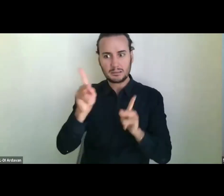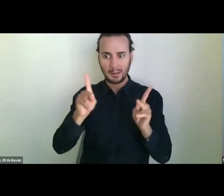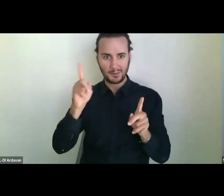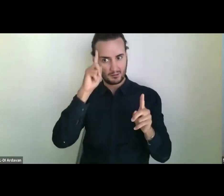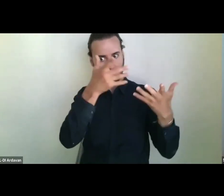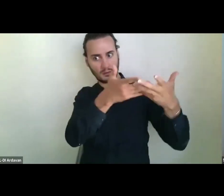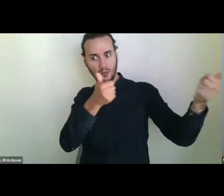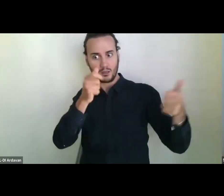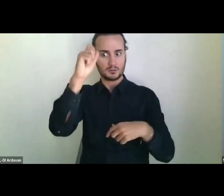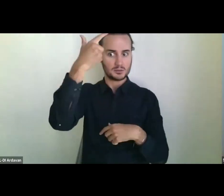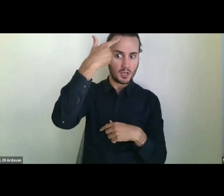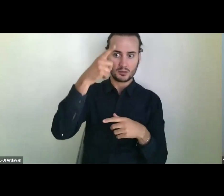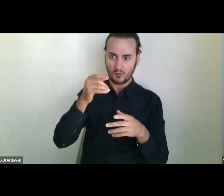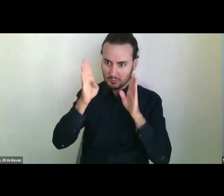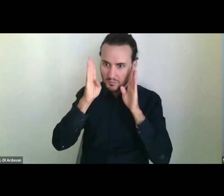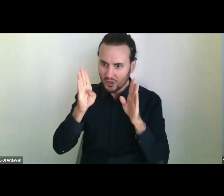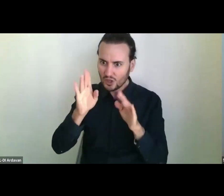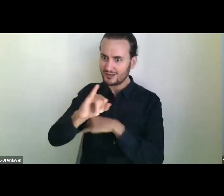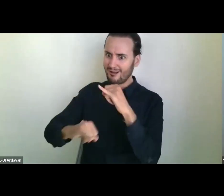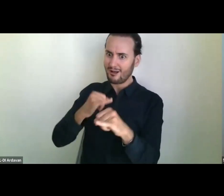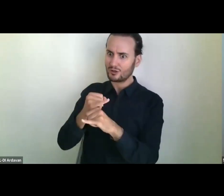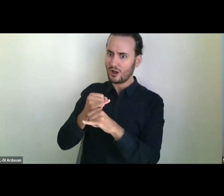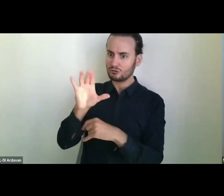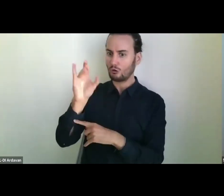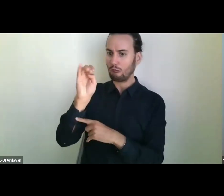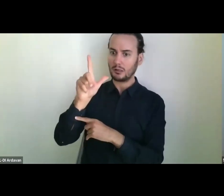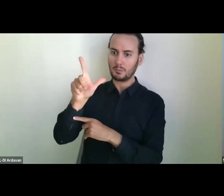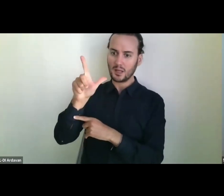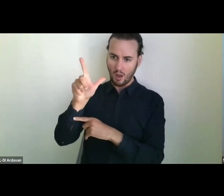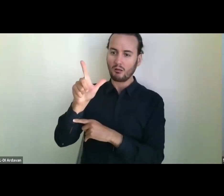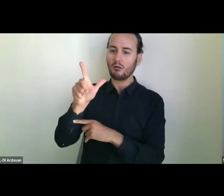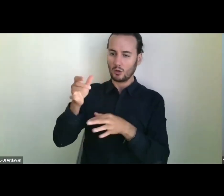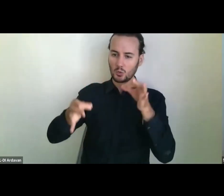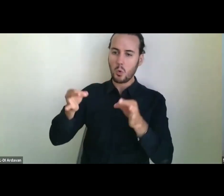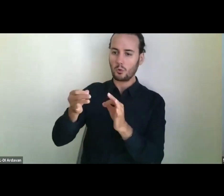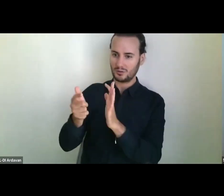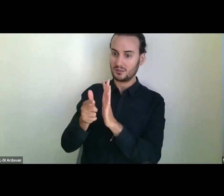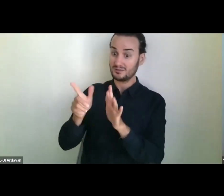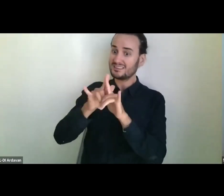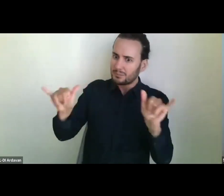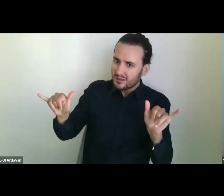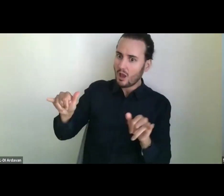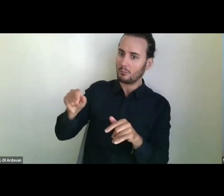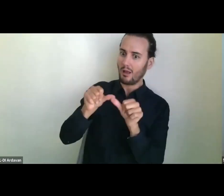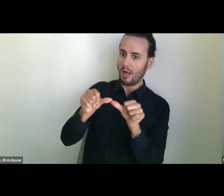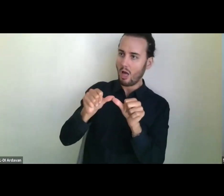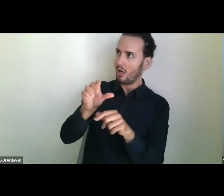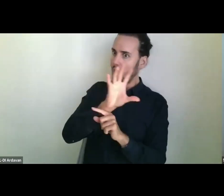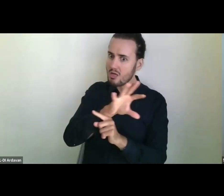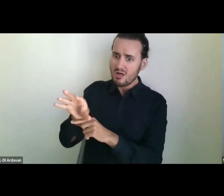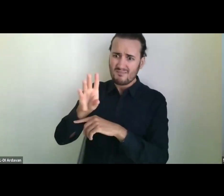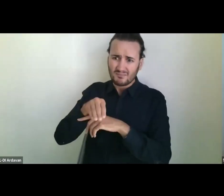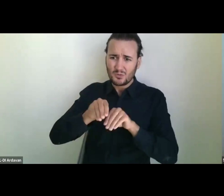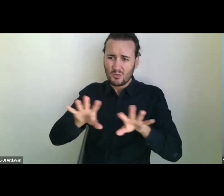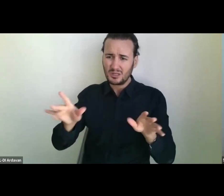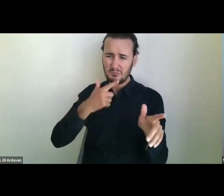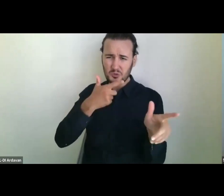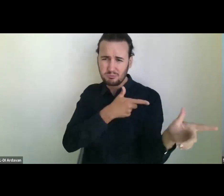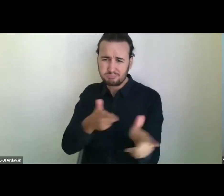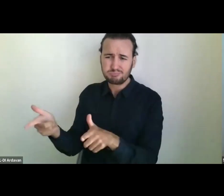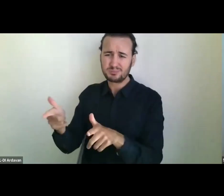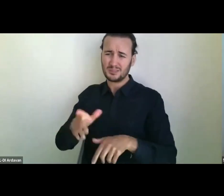to the International Criminal Court when there's nonstop video footage of them sniping Palestinians for sport, carrying